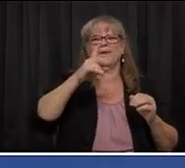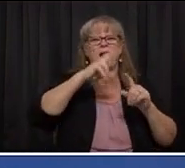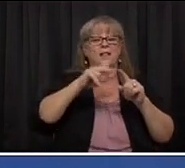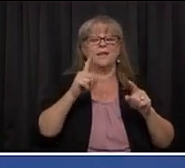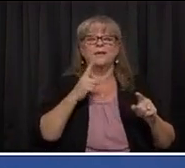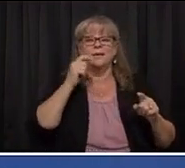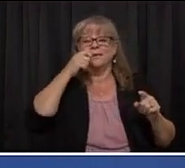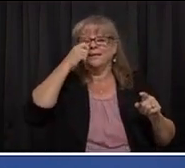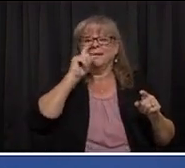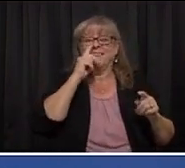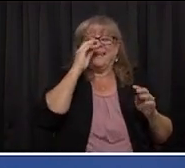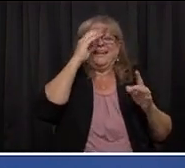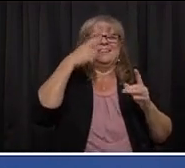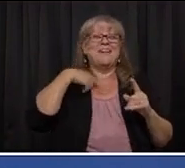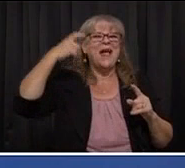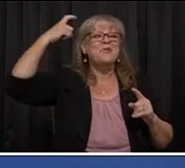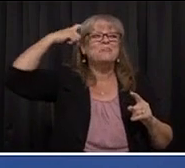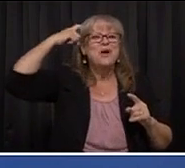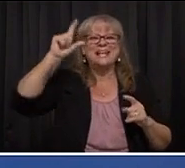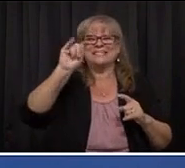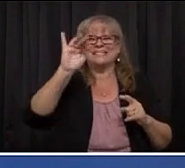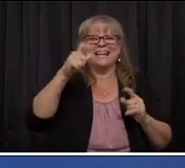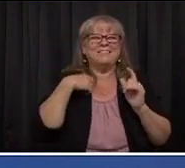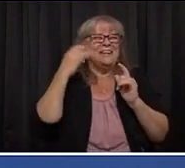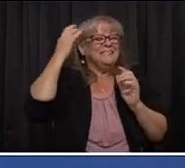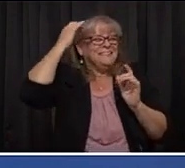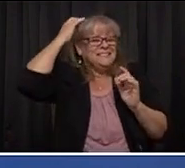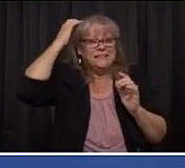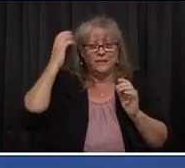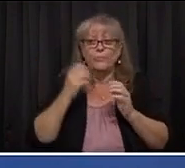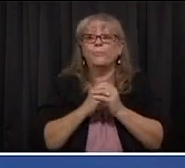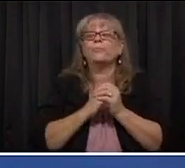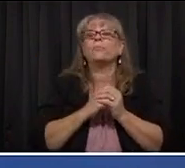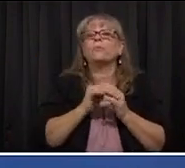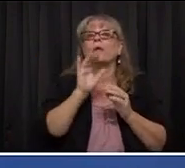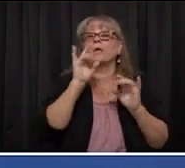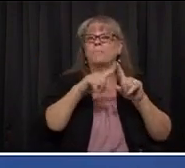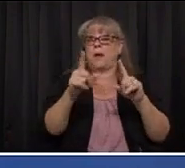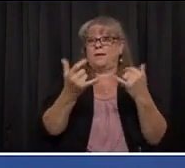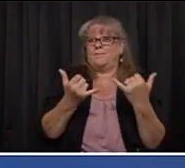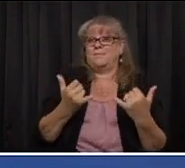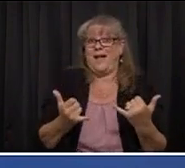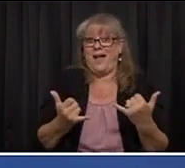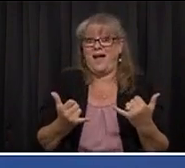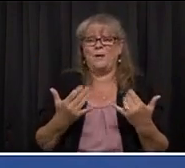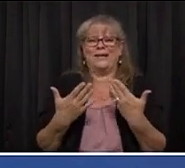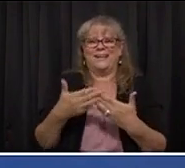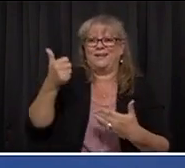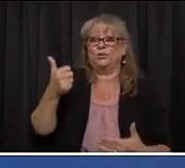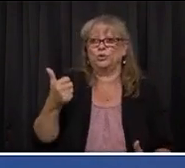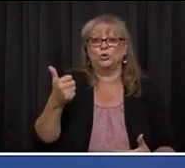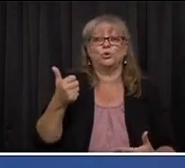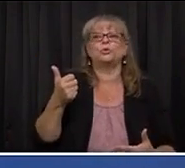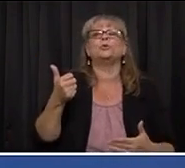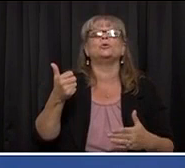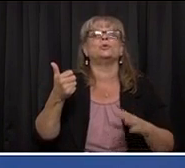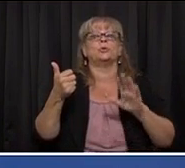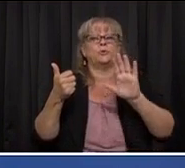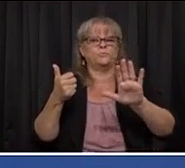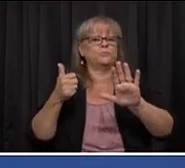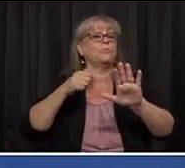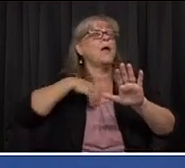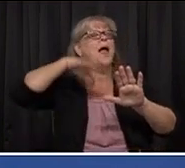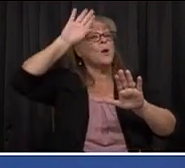you. Most of the testing now is less invasive. If you're going to some of those testing sites, there are still some of those used, but there's also just